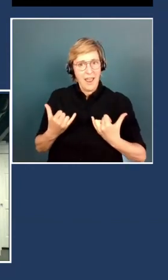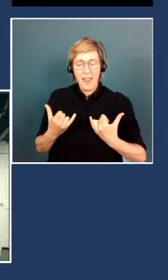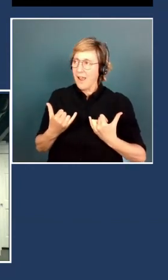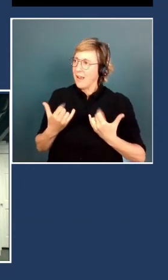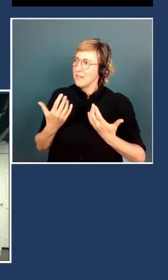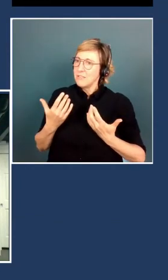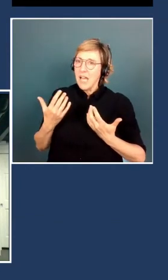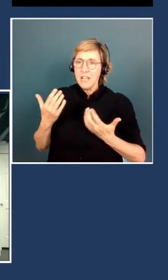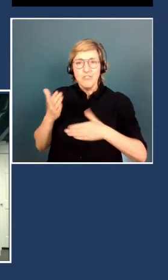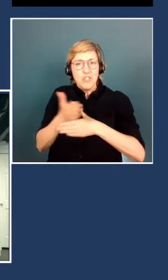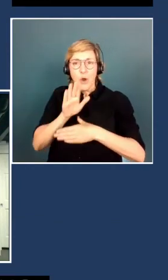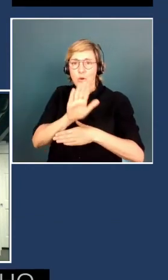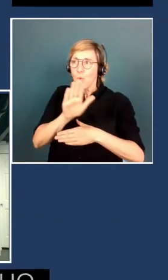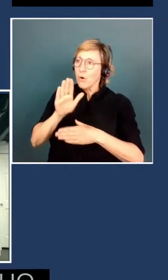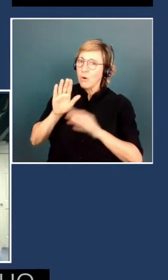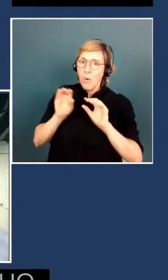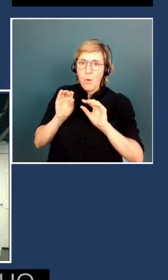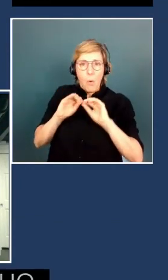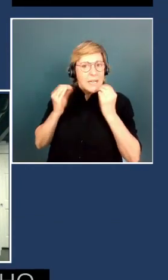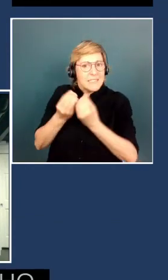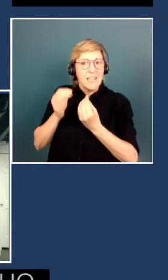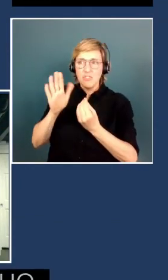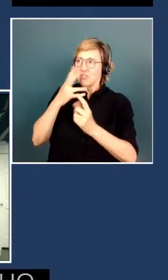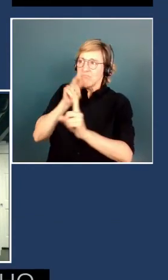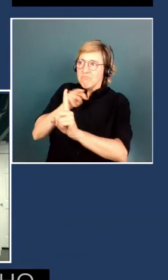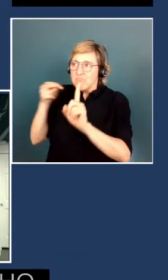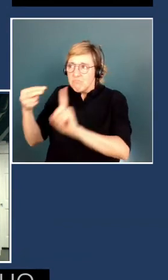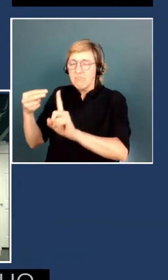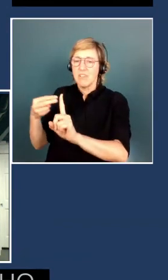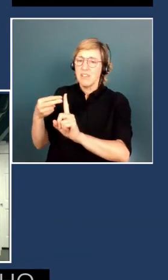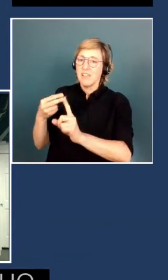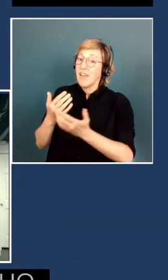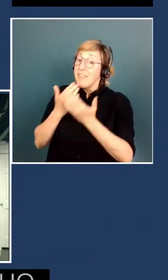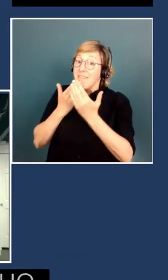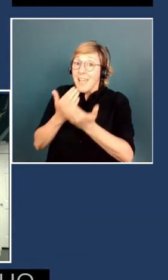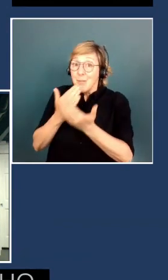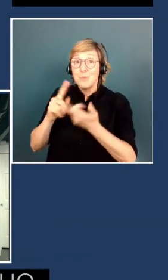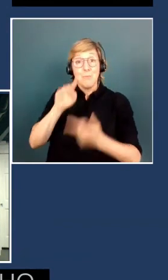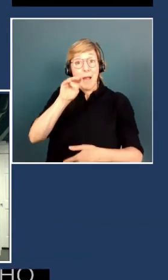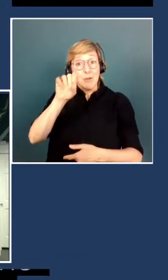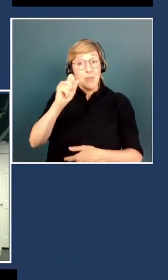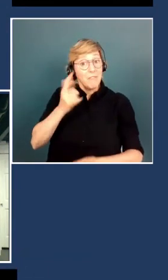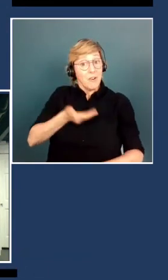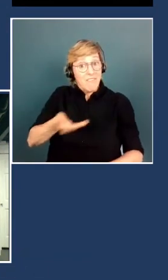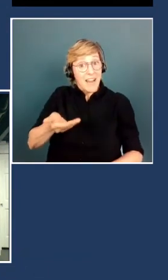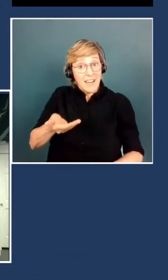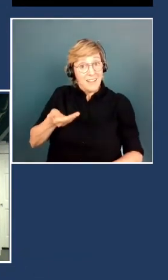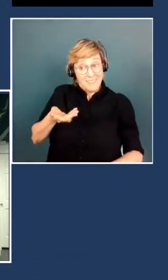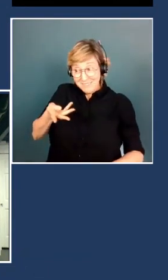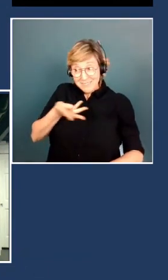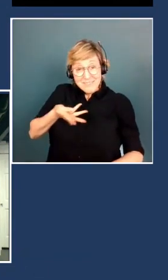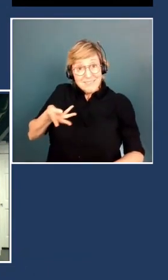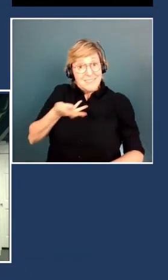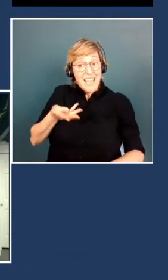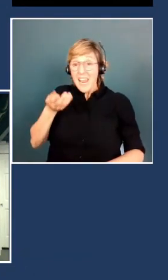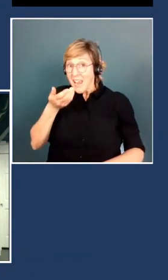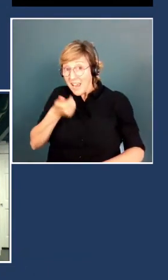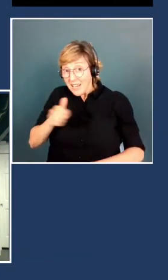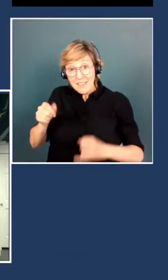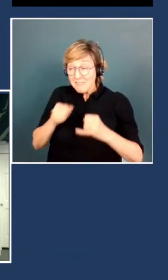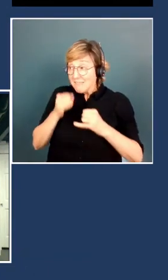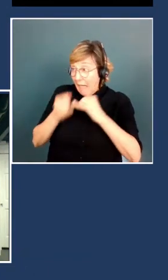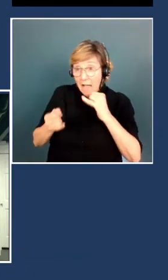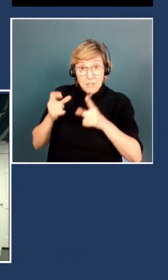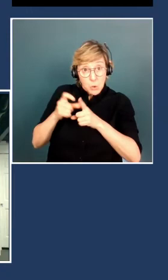respective organizations. Microsoft, thank you for inviting us today. Any final words that anybody wants to